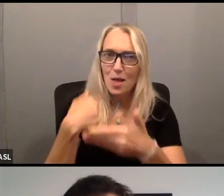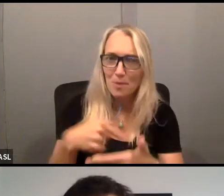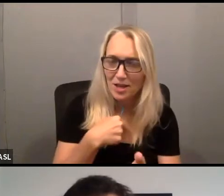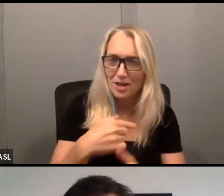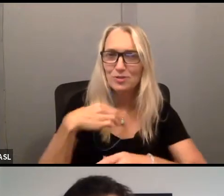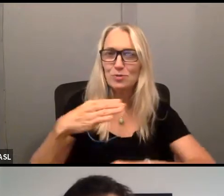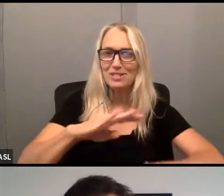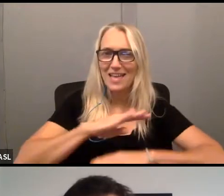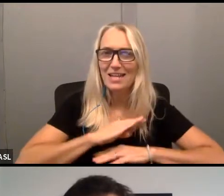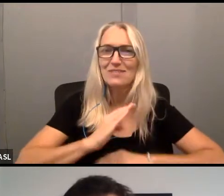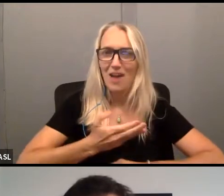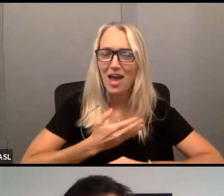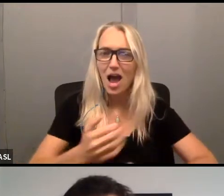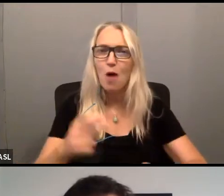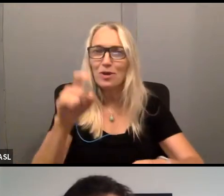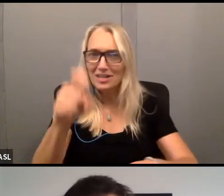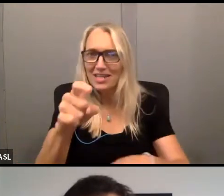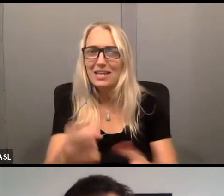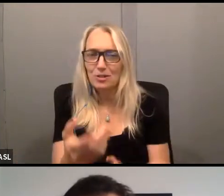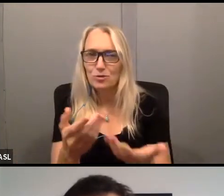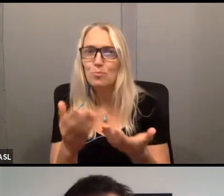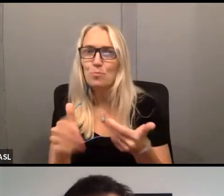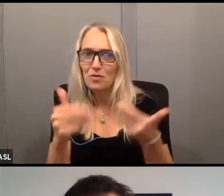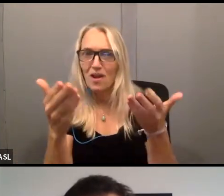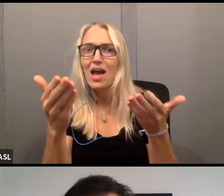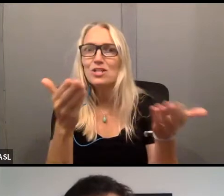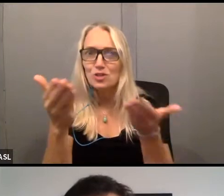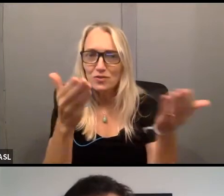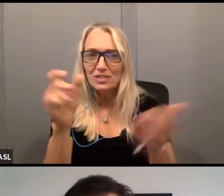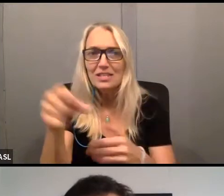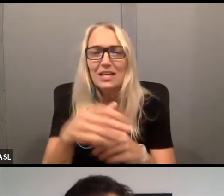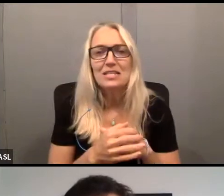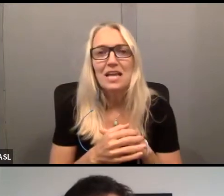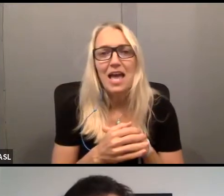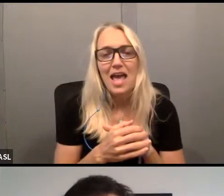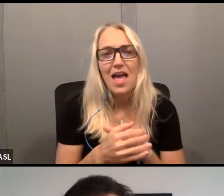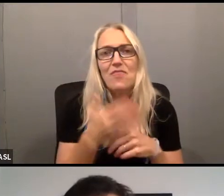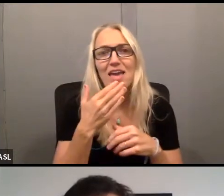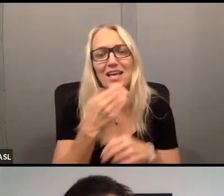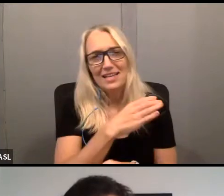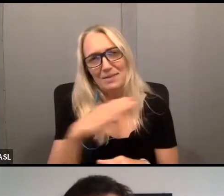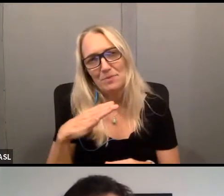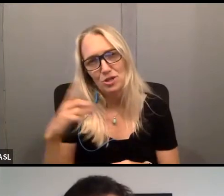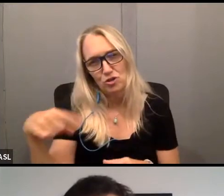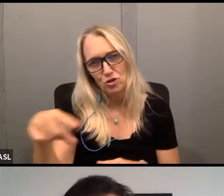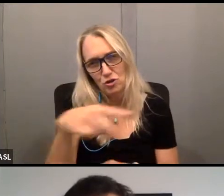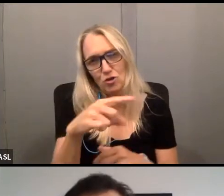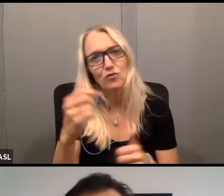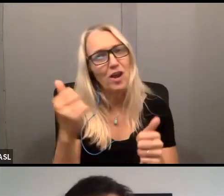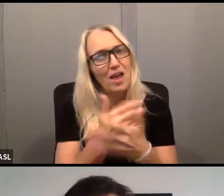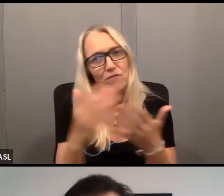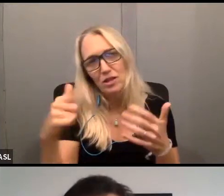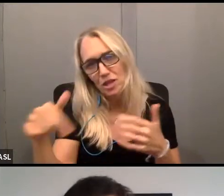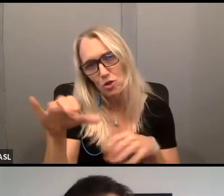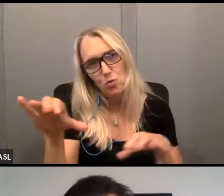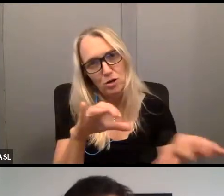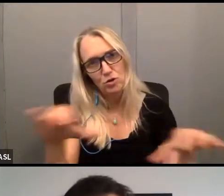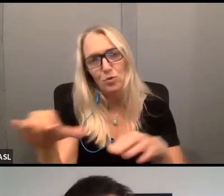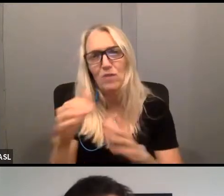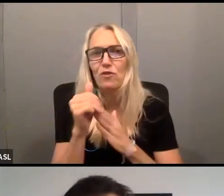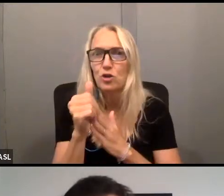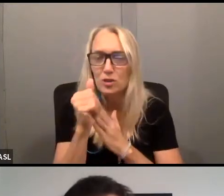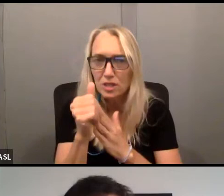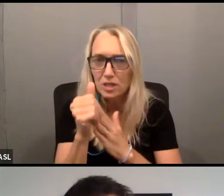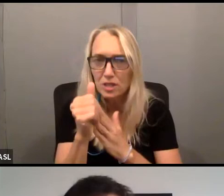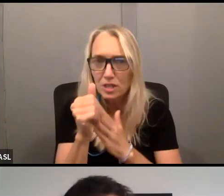our mandate. I would also like to thank the commissioners for all that you do, for leadership,